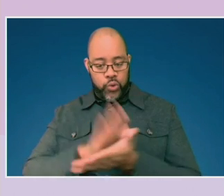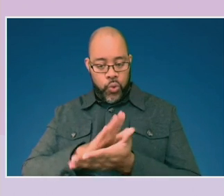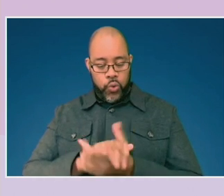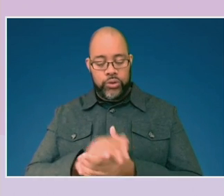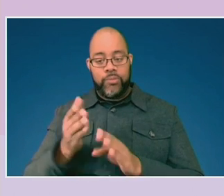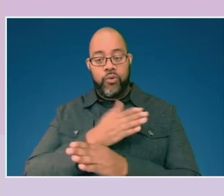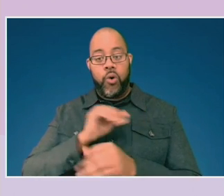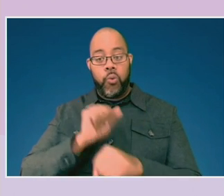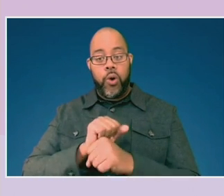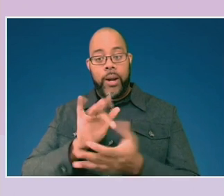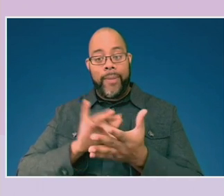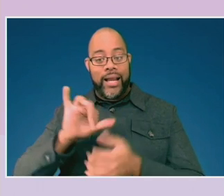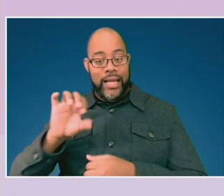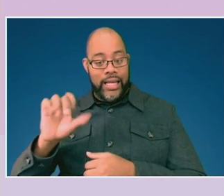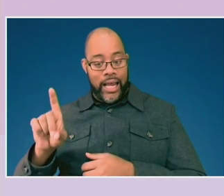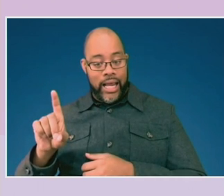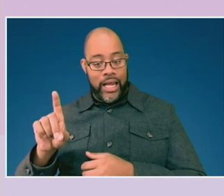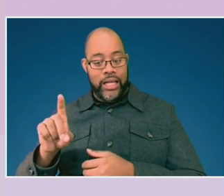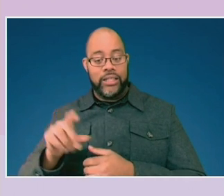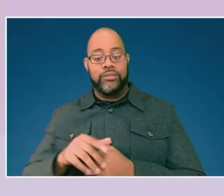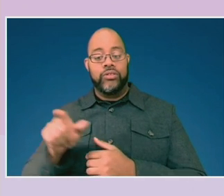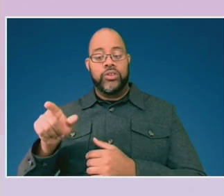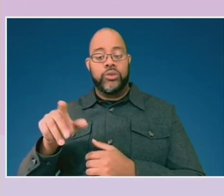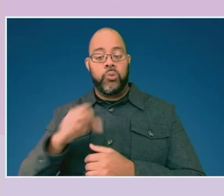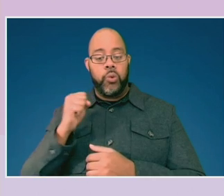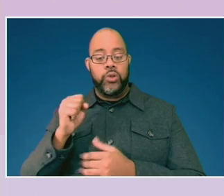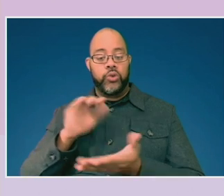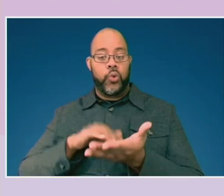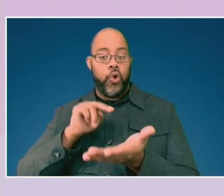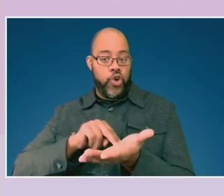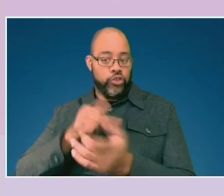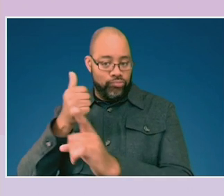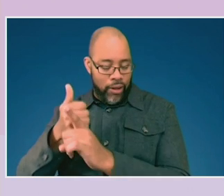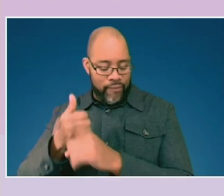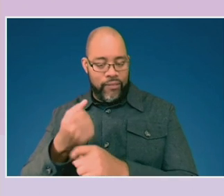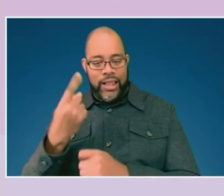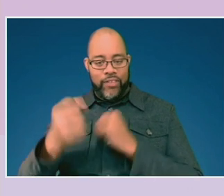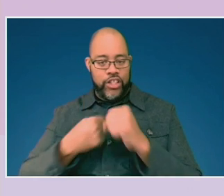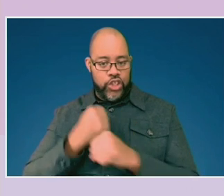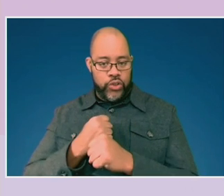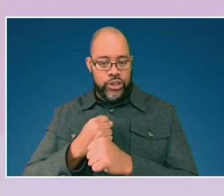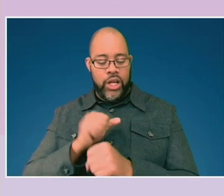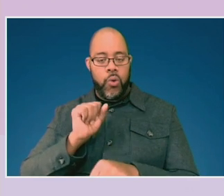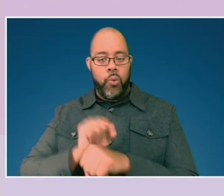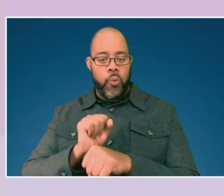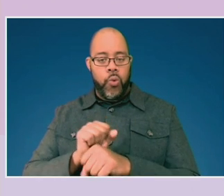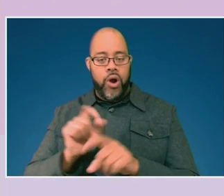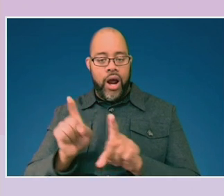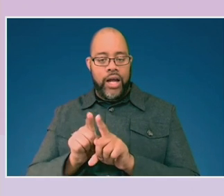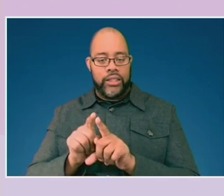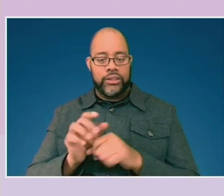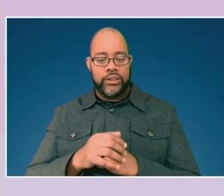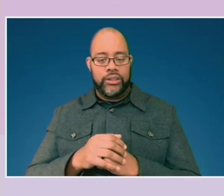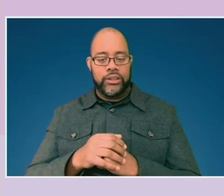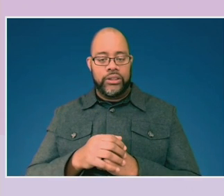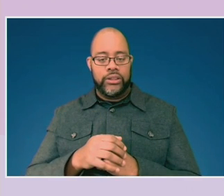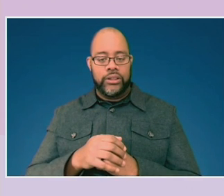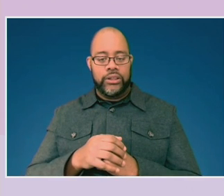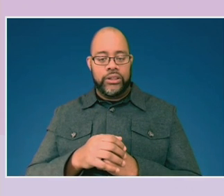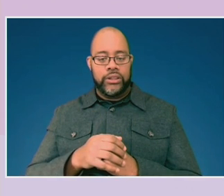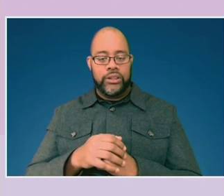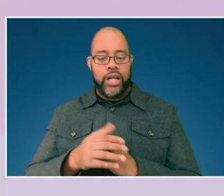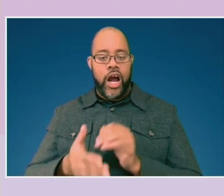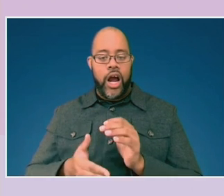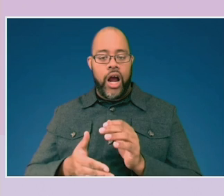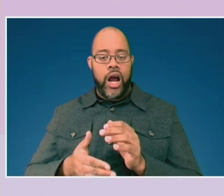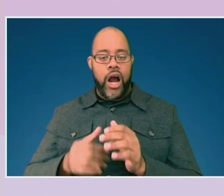in Medicaid school-based services, she was a school nurse for 11 years and worked as an operating and recovery room nurse